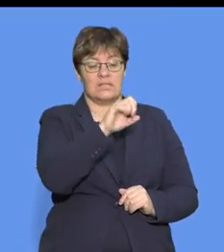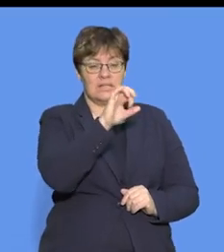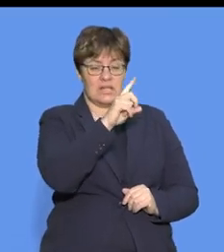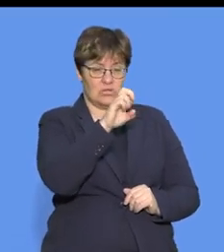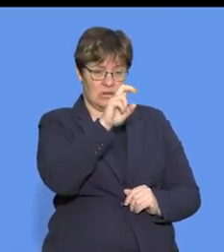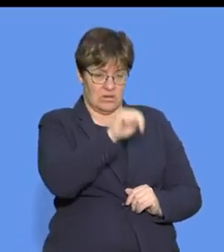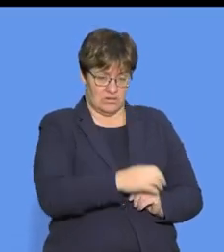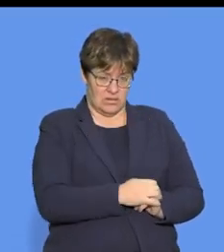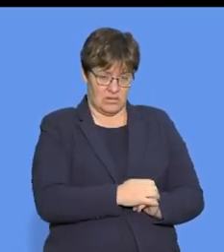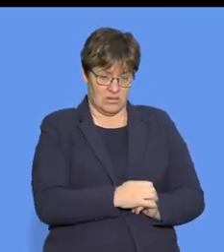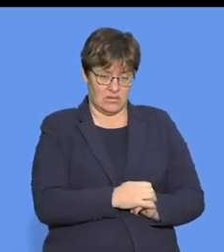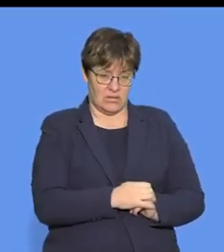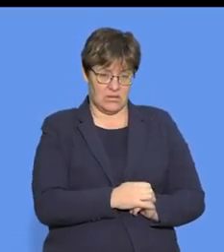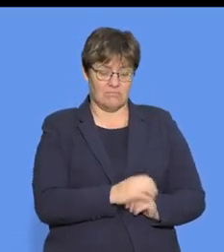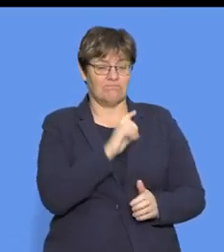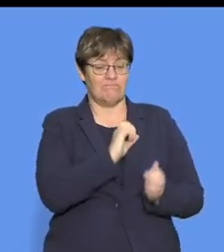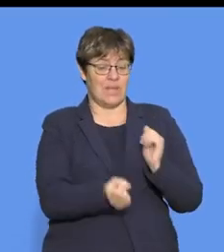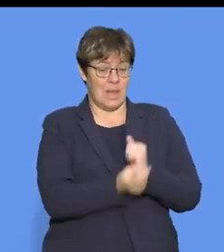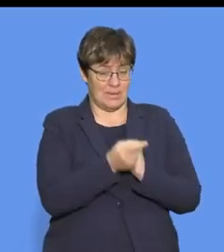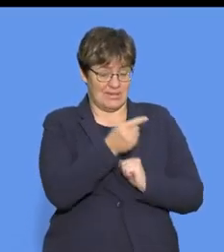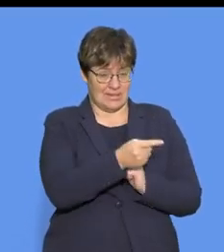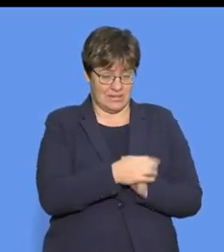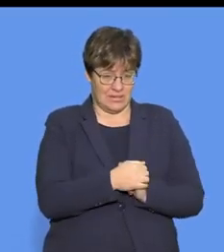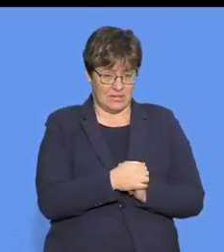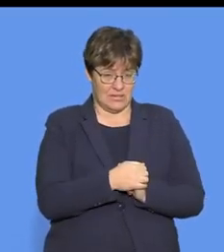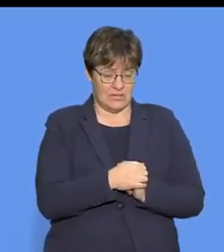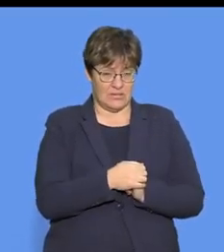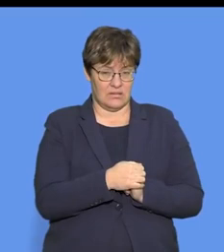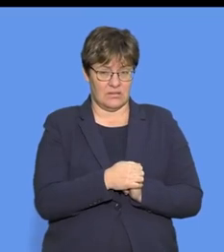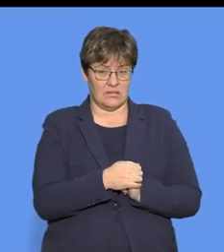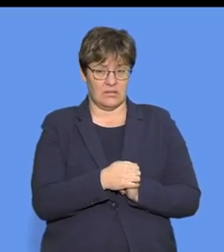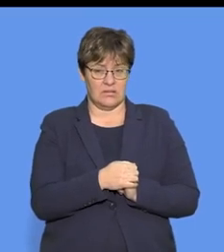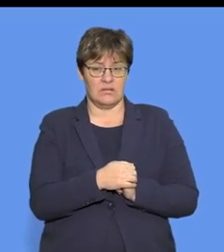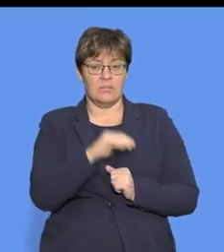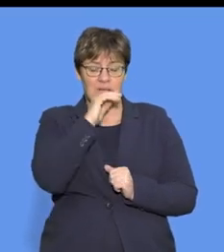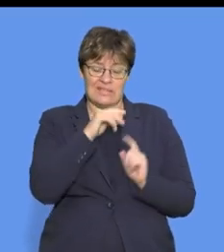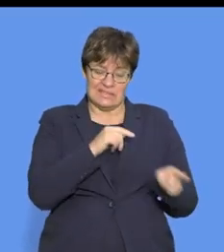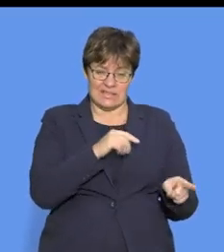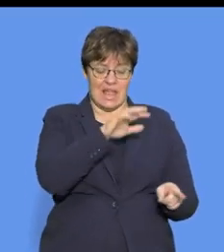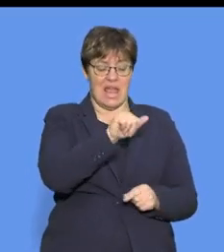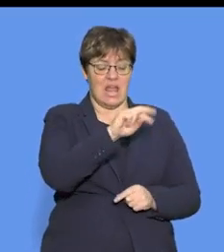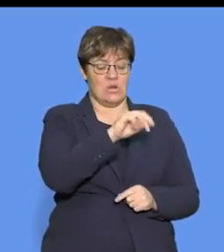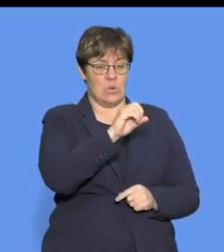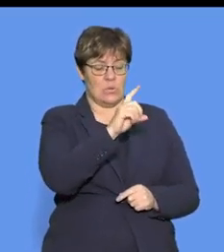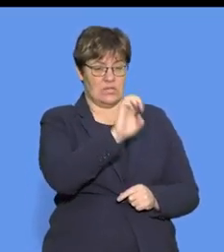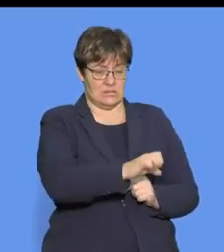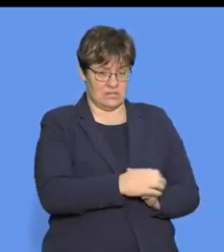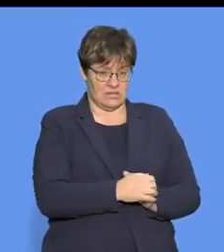oxidation. And oxidation is taking place here. So this is the